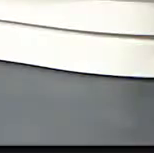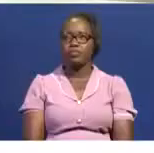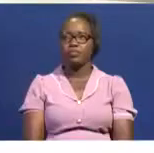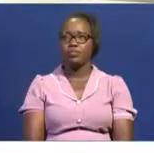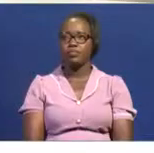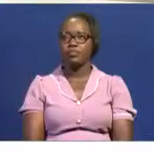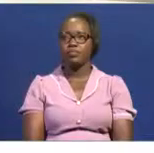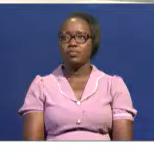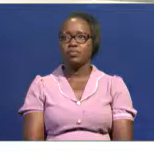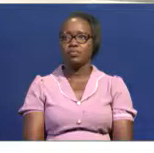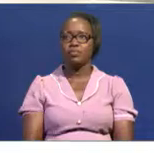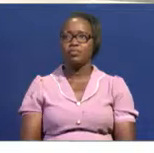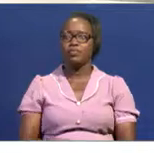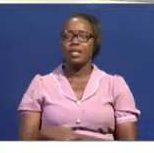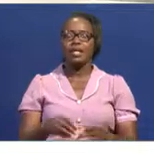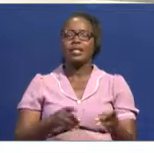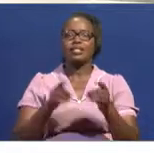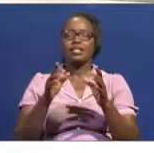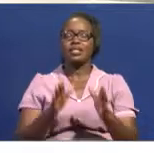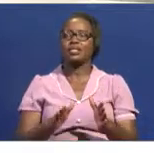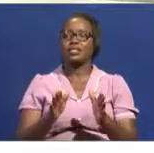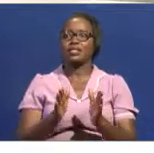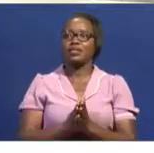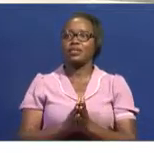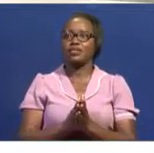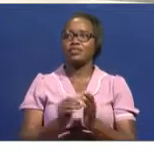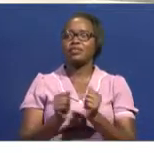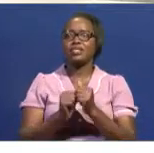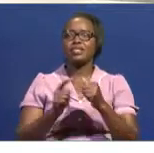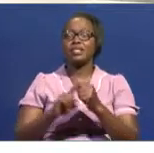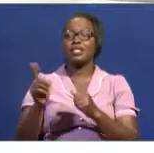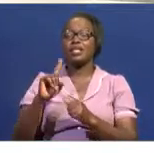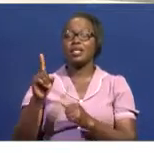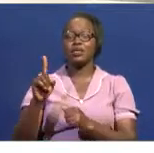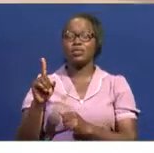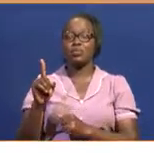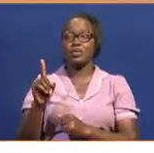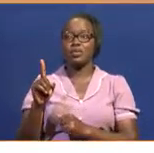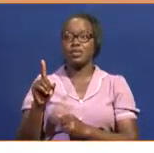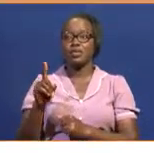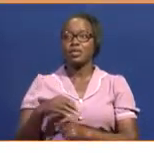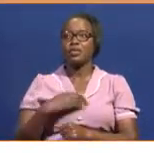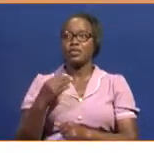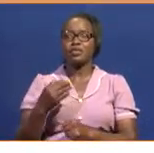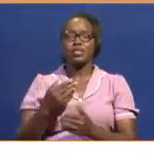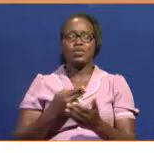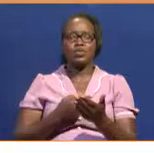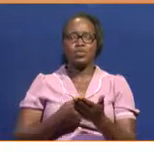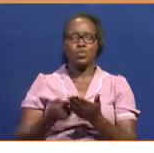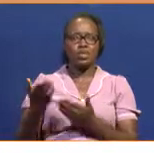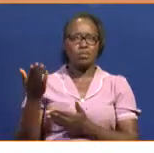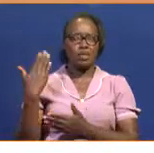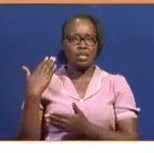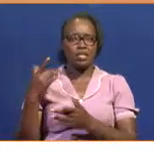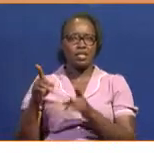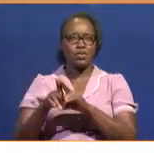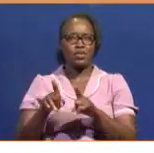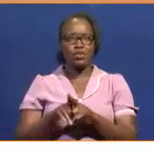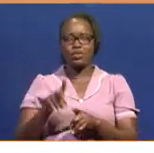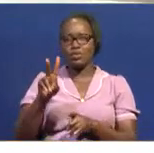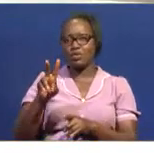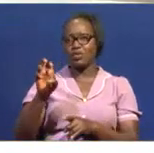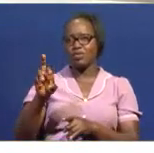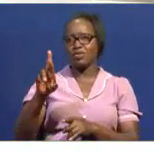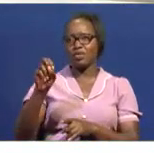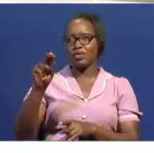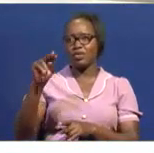left, and who was the tournament director of the ITF J60 that Nairobi hosted for the last couple of weeks. And also we've got Veronica